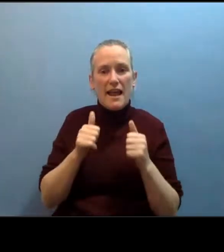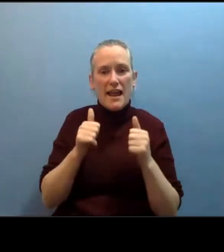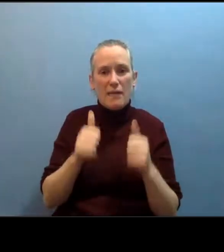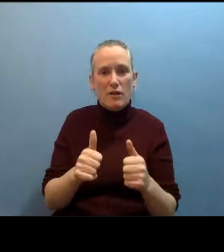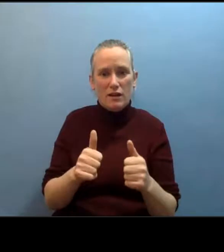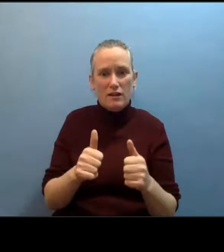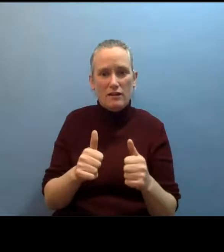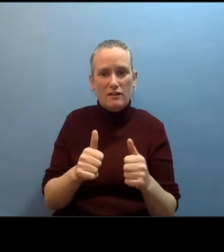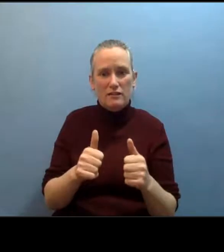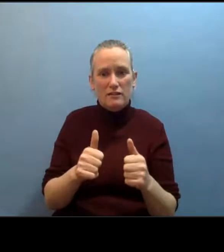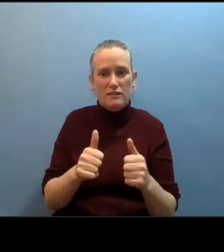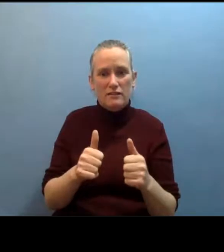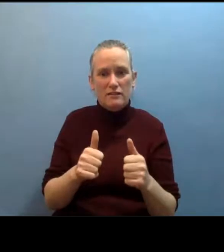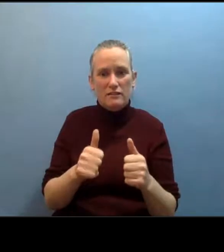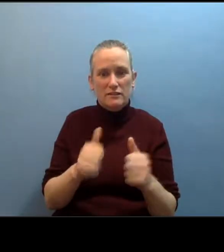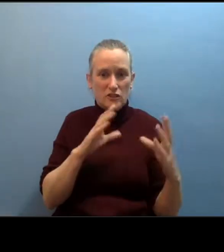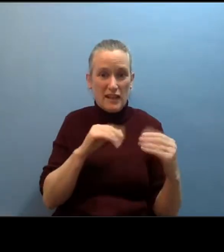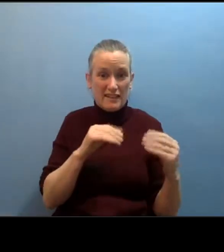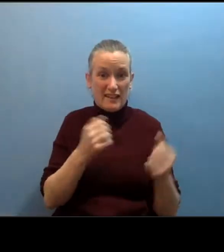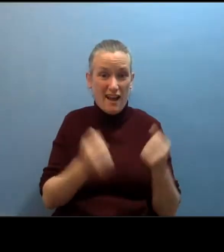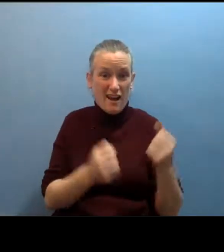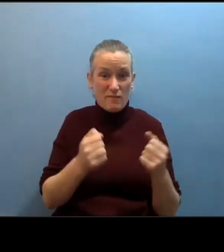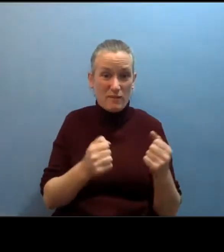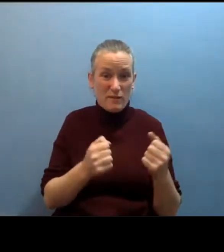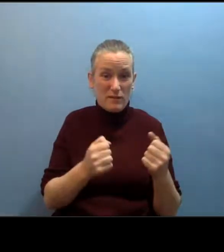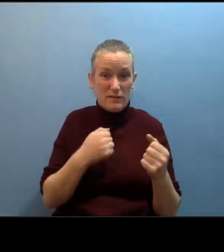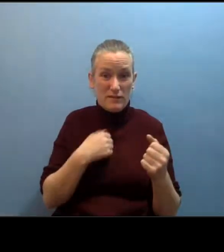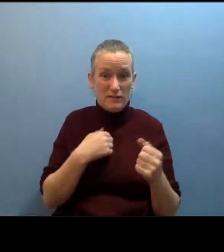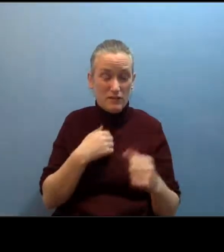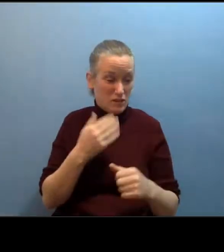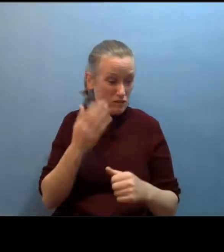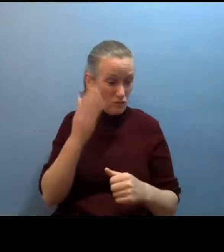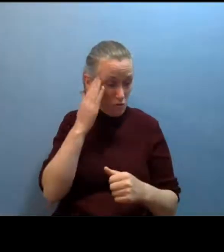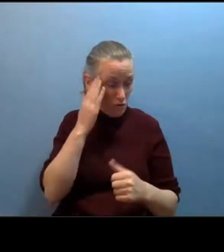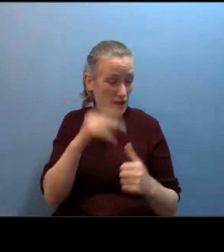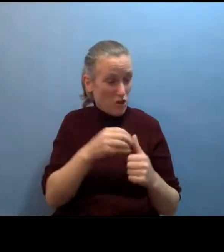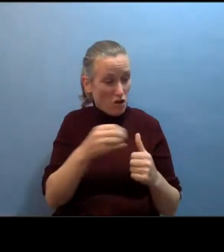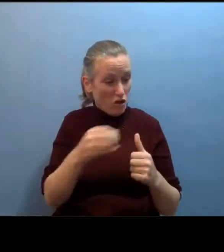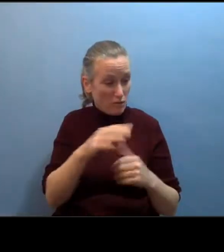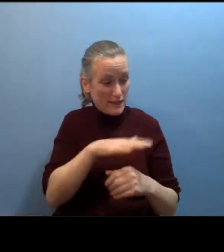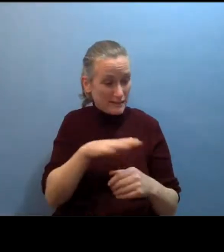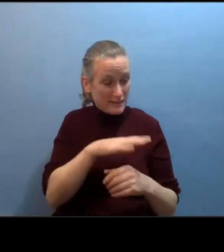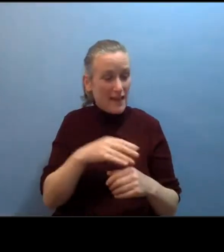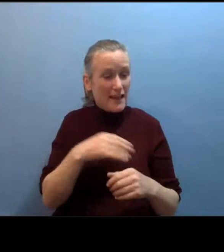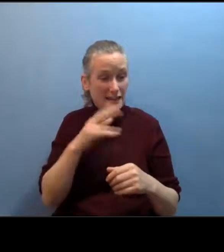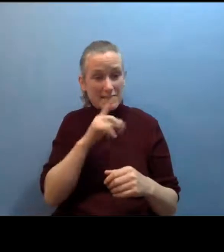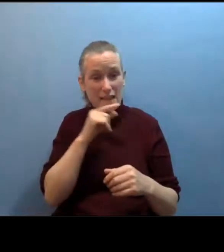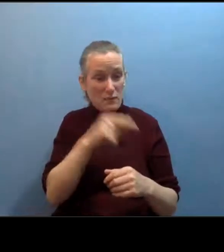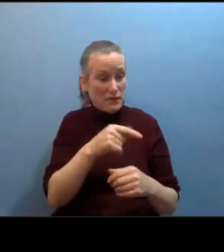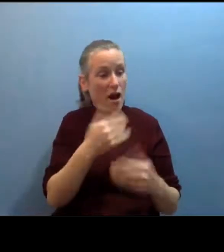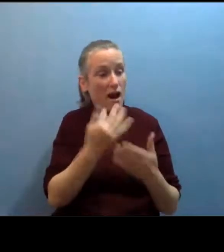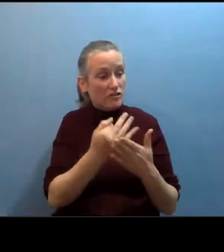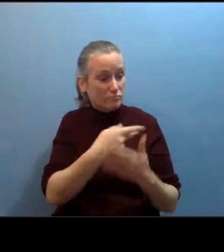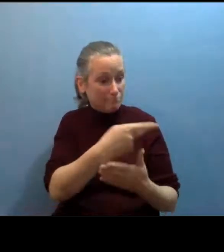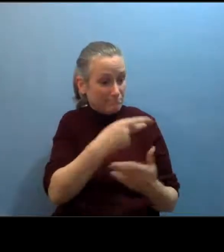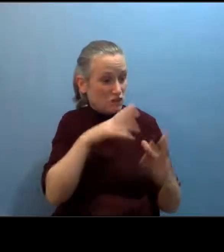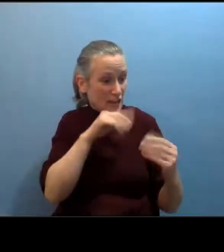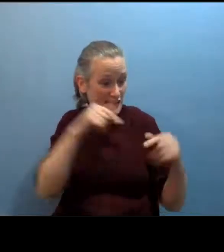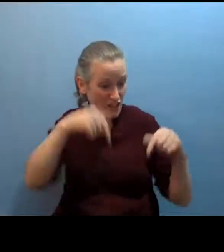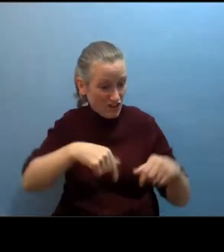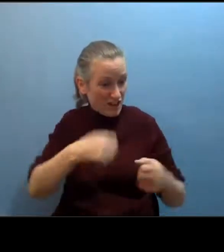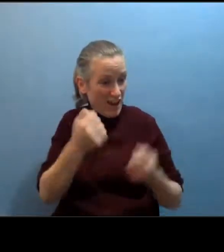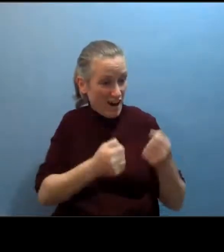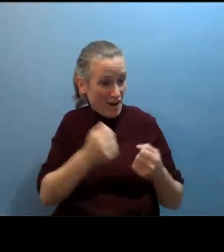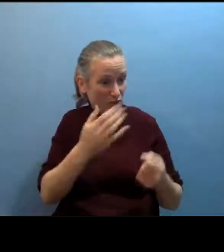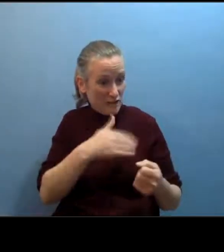know that there's other opportunities to do it? So maybe even just saying it to her, you know, we often have these conversations here, but I just want to let you know that you can come to me anytime,